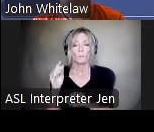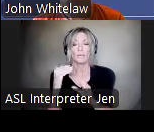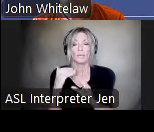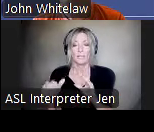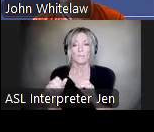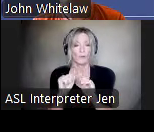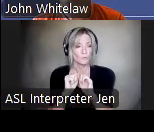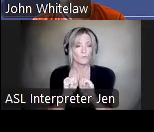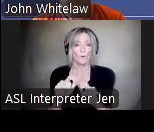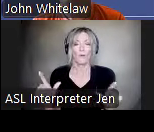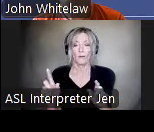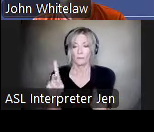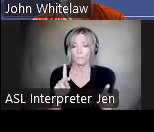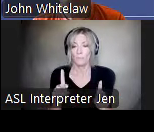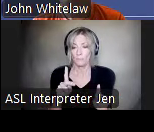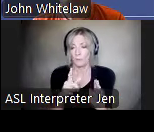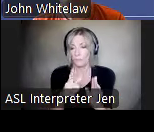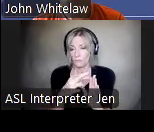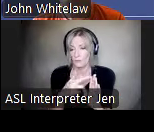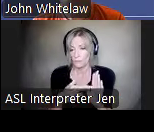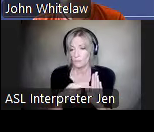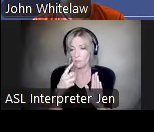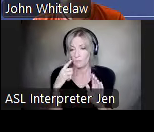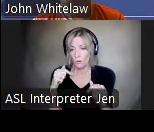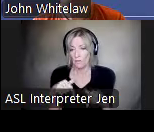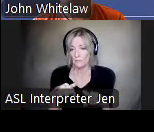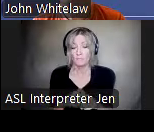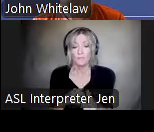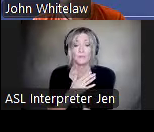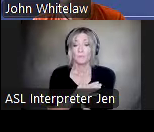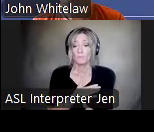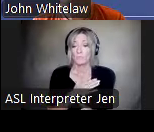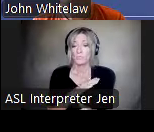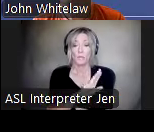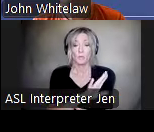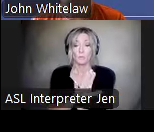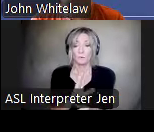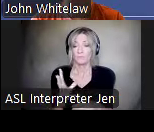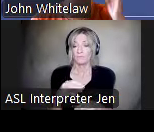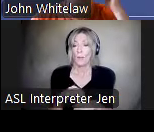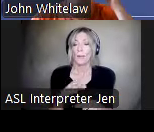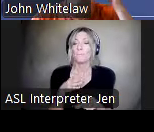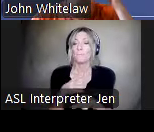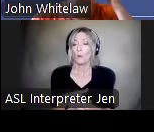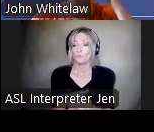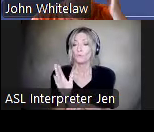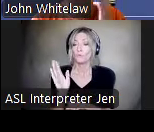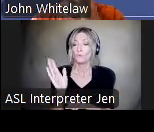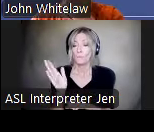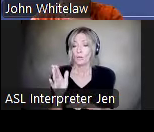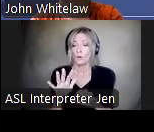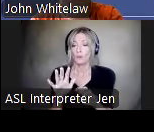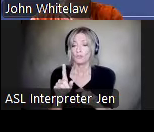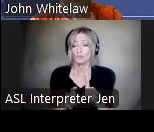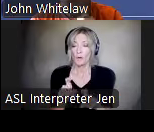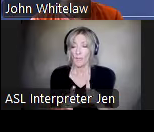all registrants. We would appreciate your participation in our post-webinar survey that will pop